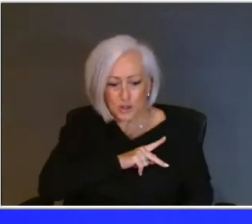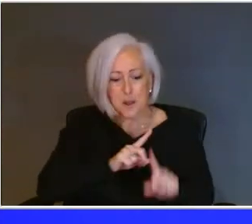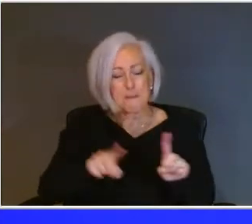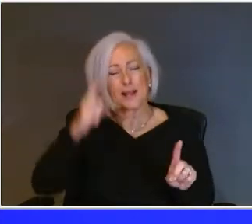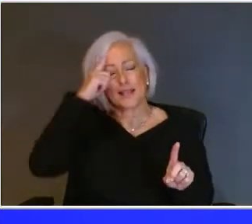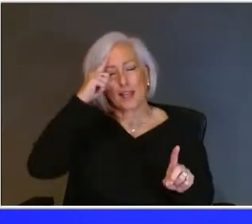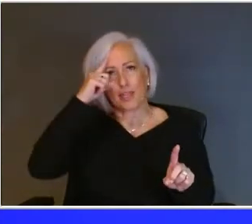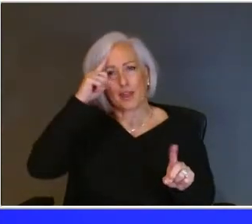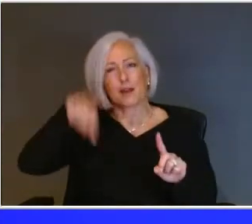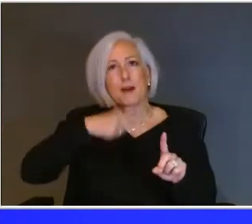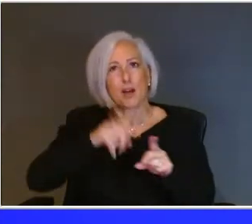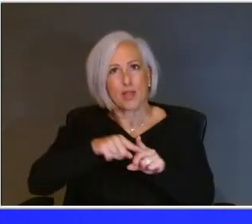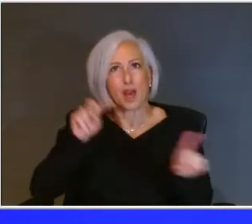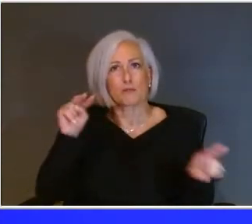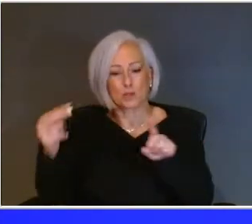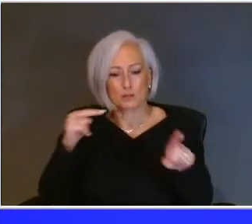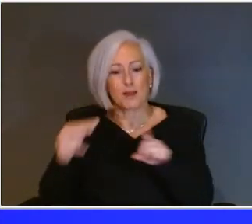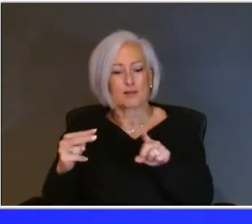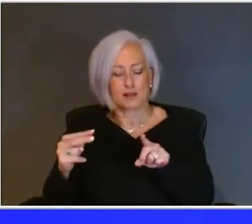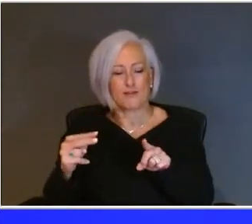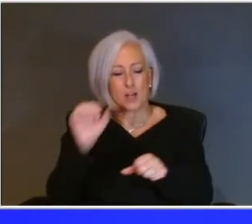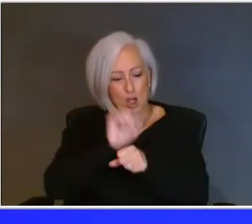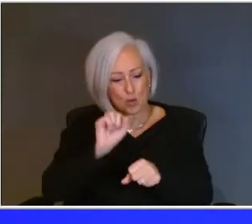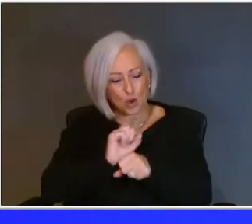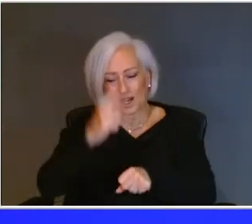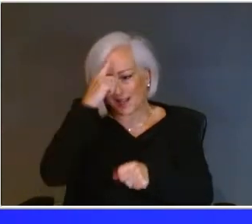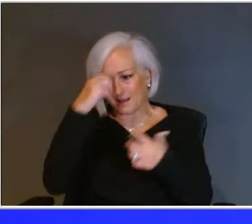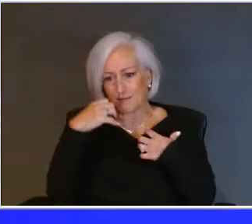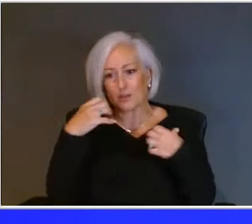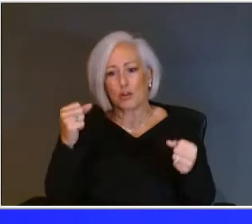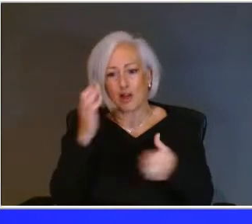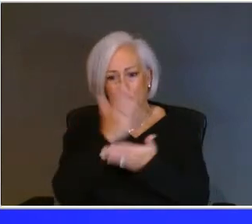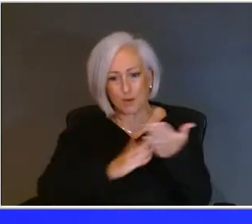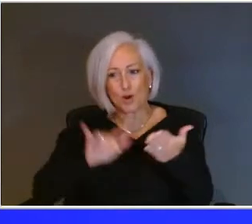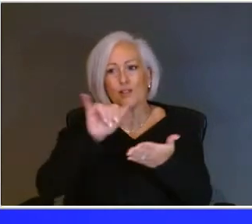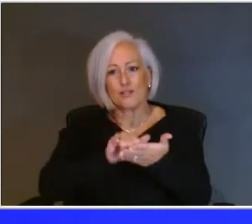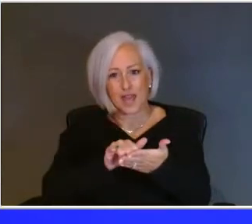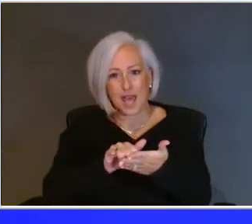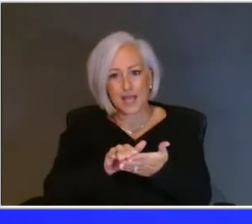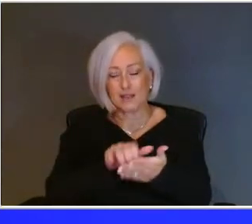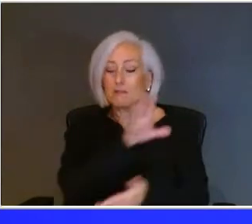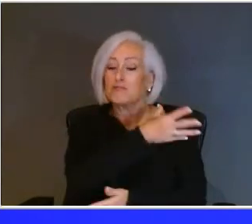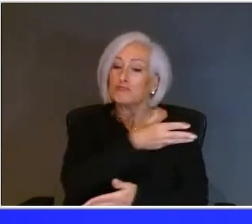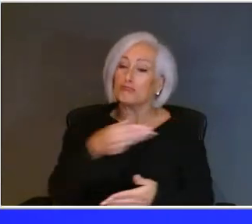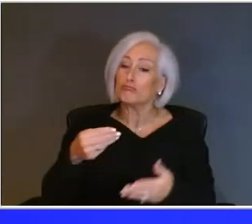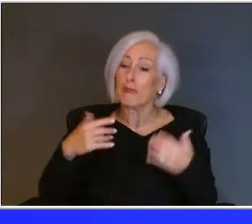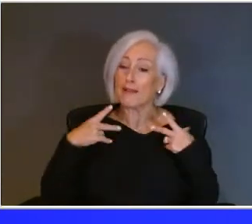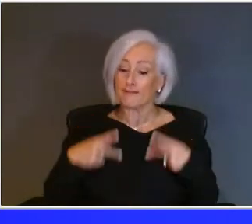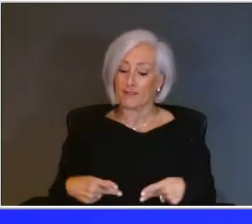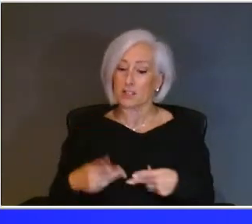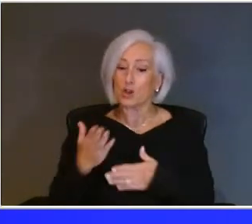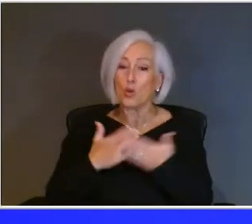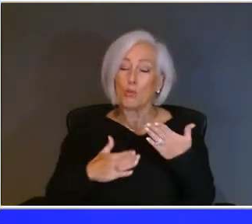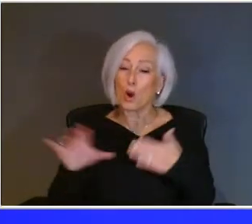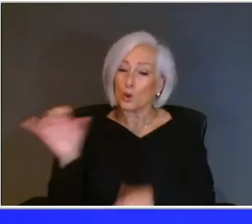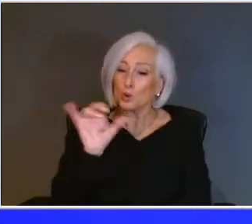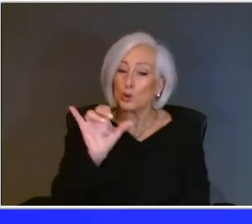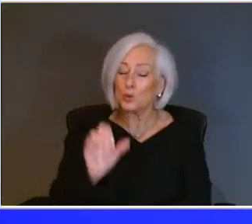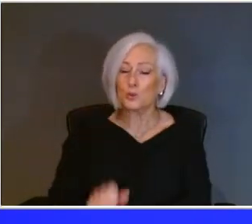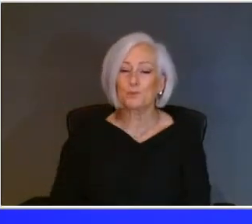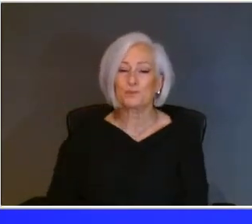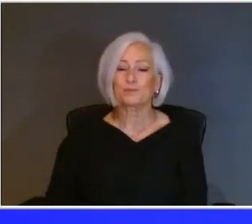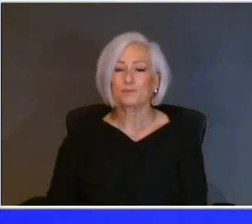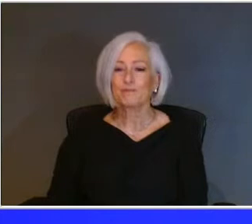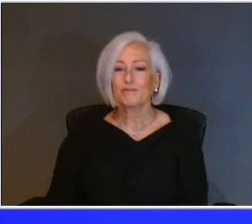get better and like working on that mental side of things, but also like the physical side of it as well. I think